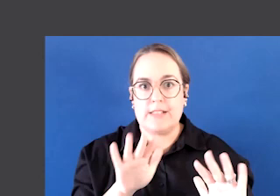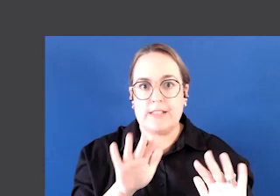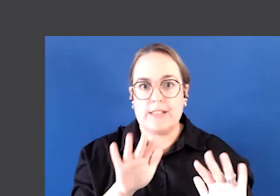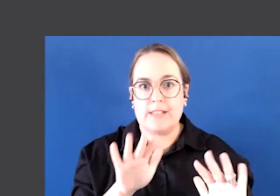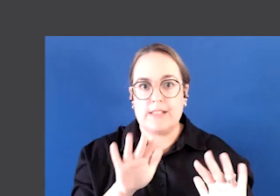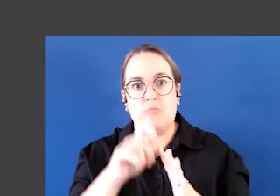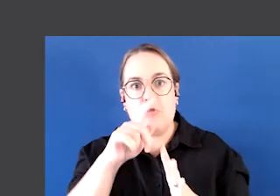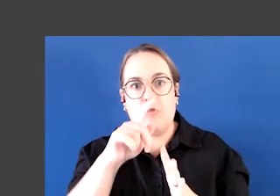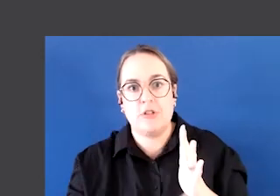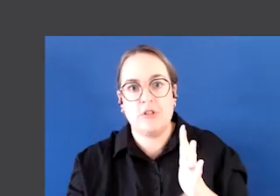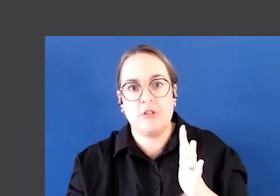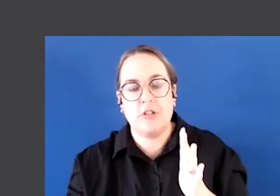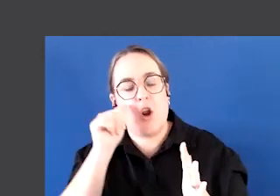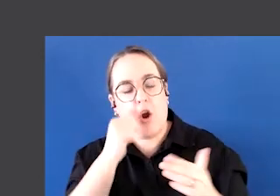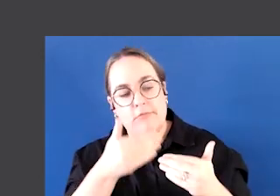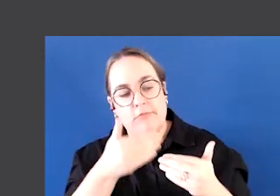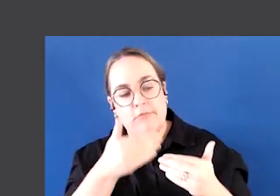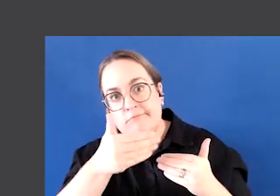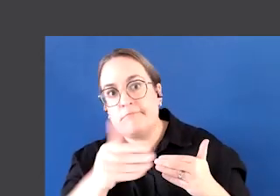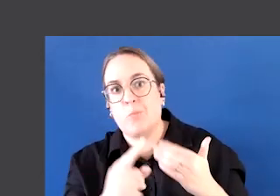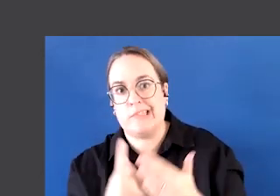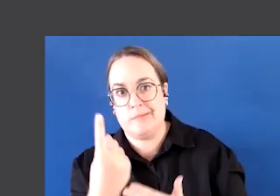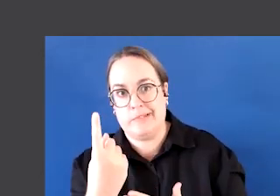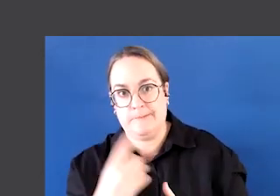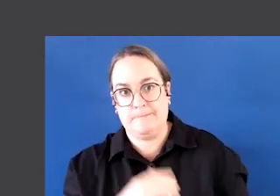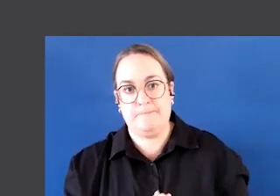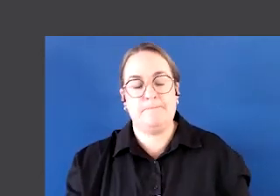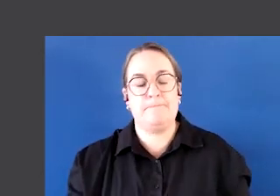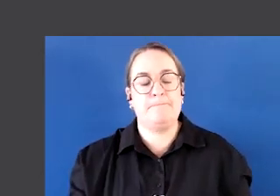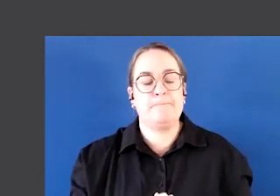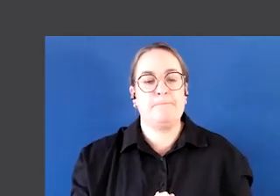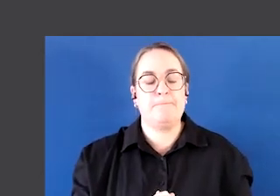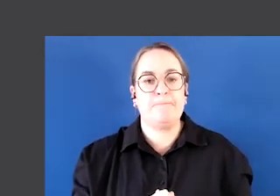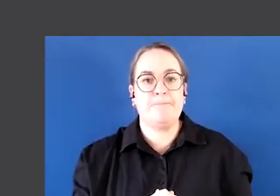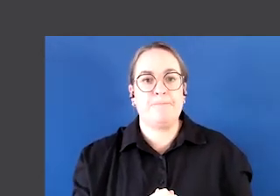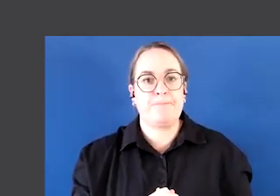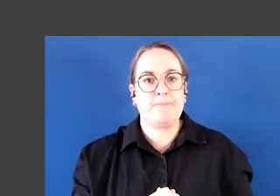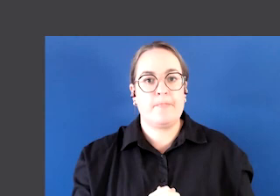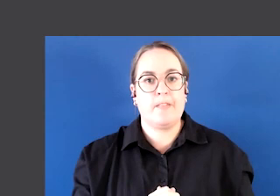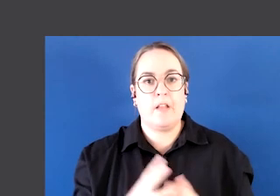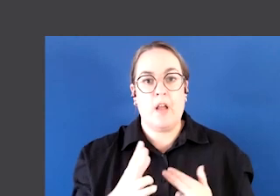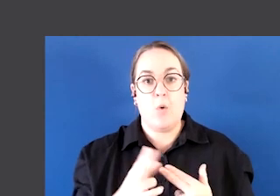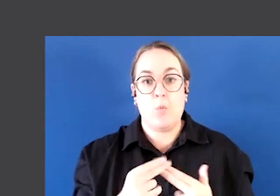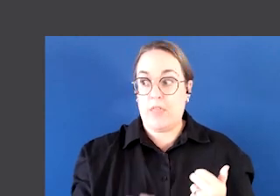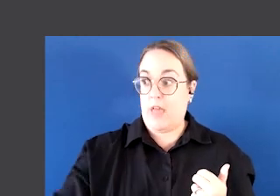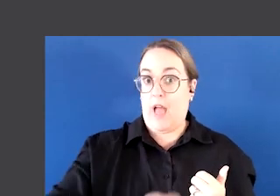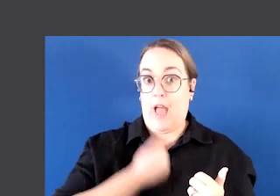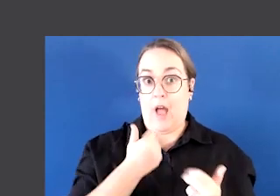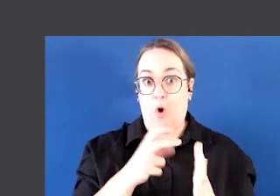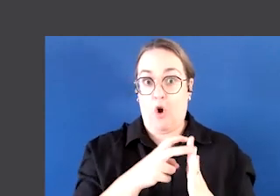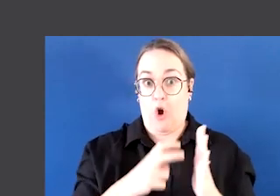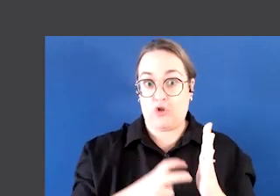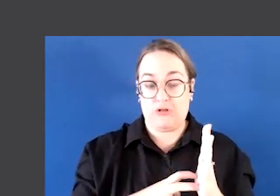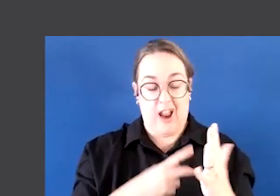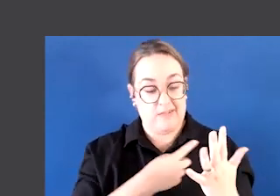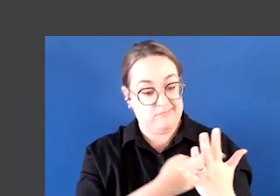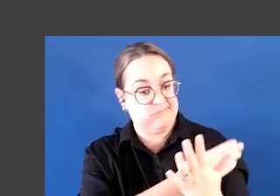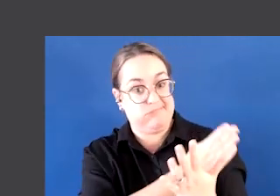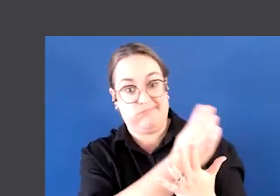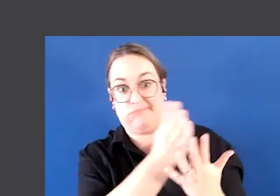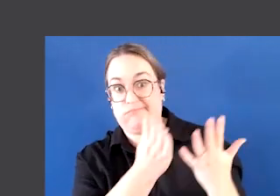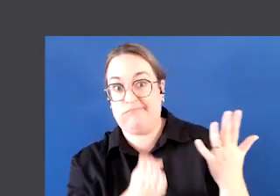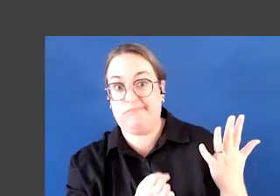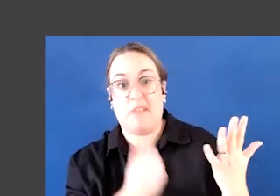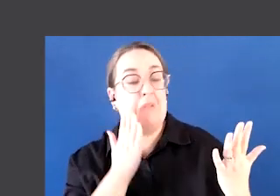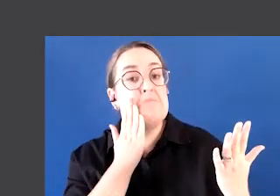progress, and really gives us an extra opportunity to understand what's going on the ground. But I guess irrespective of the model we use, and if, as